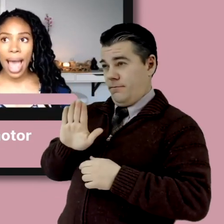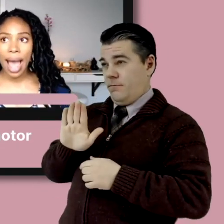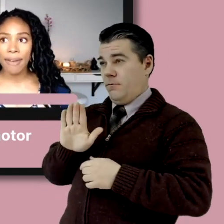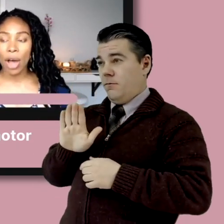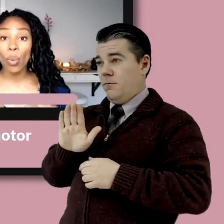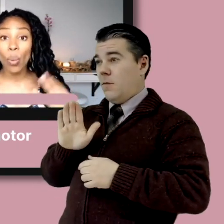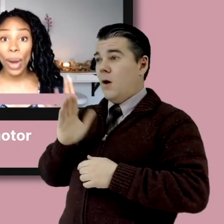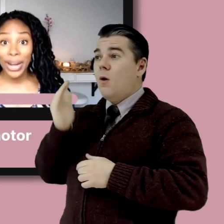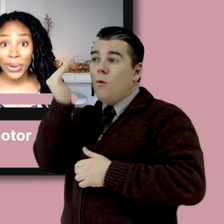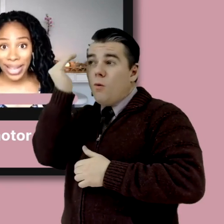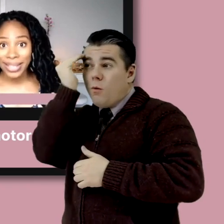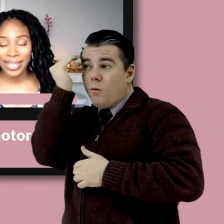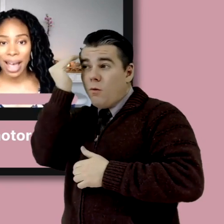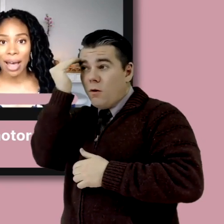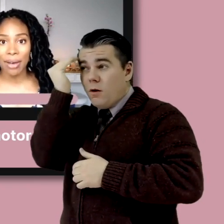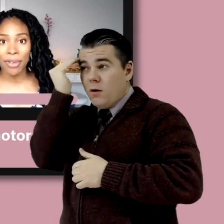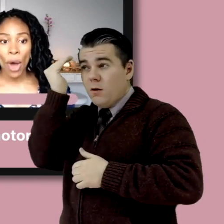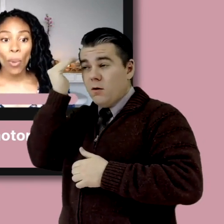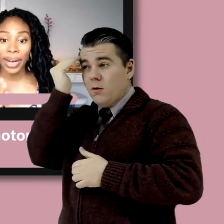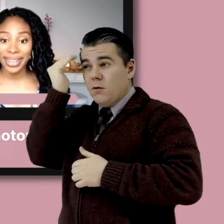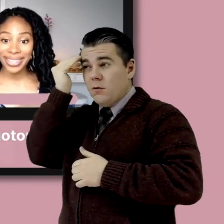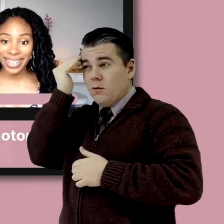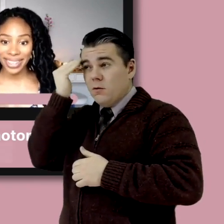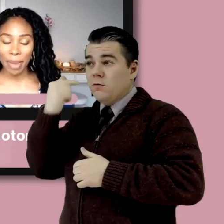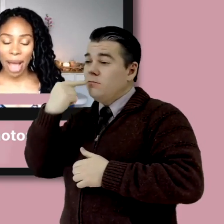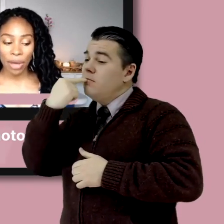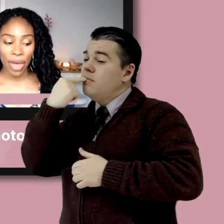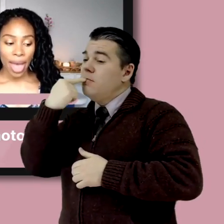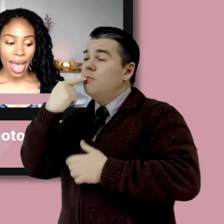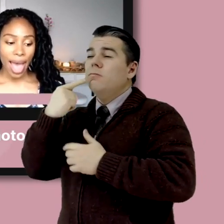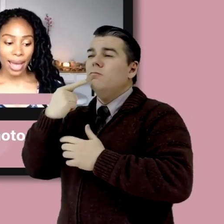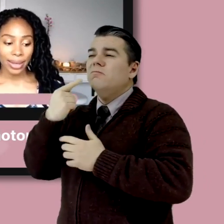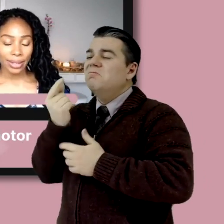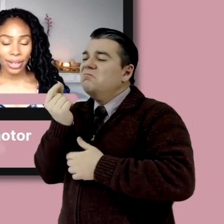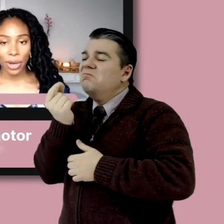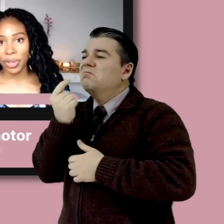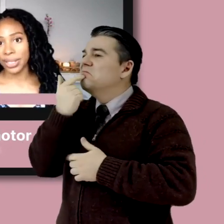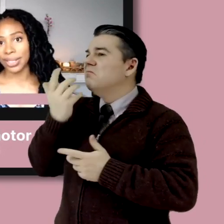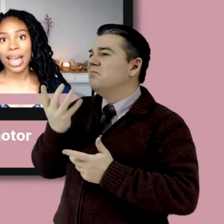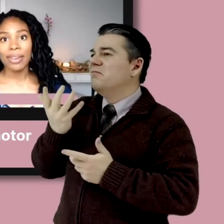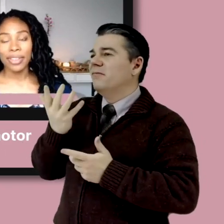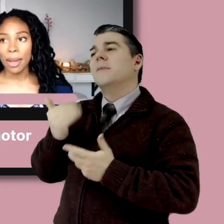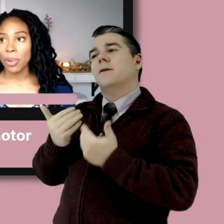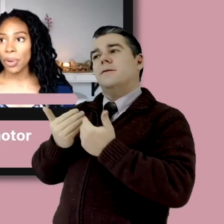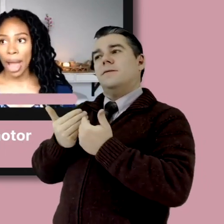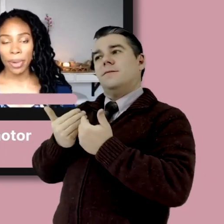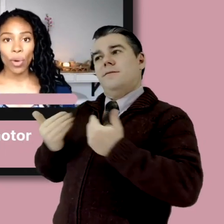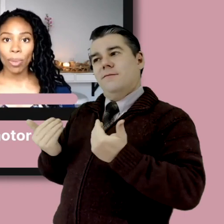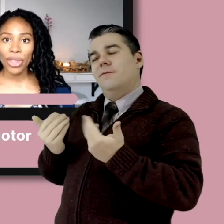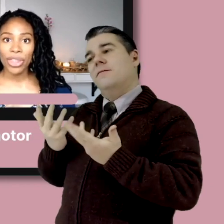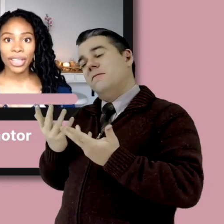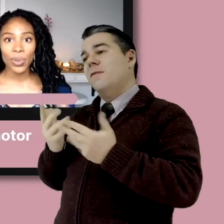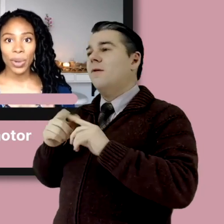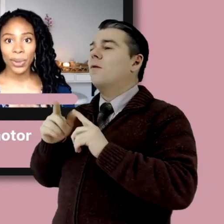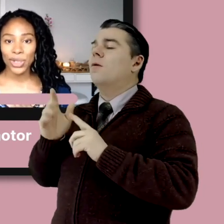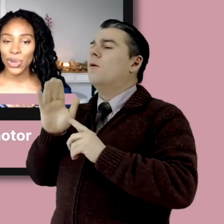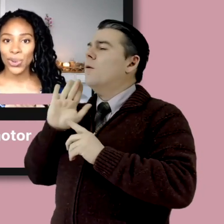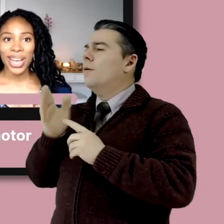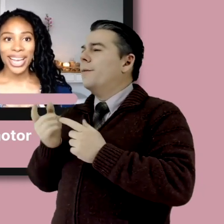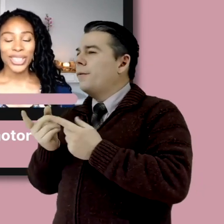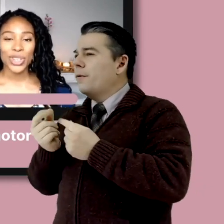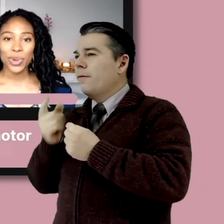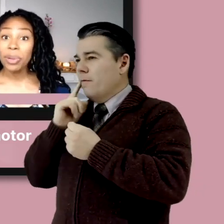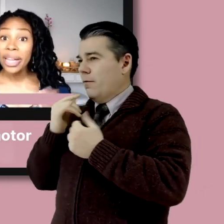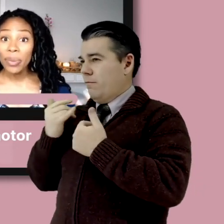one have awareness of what is in their mouth? And, you know, this is kind of a separate rabbit hole, but things we would